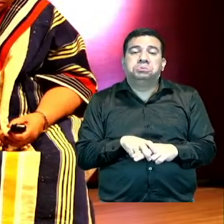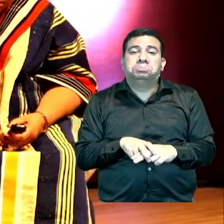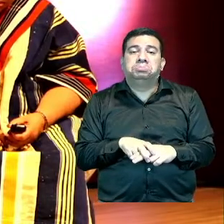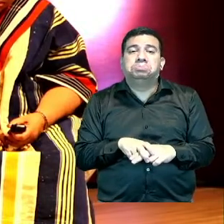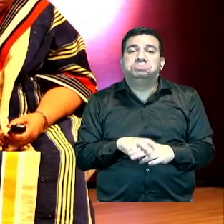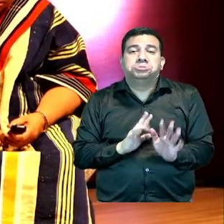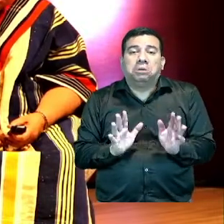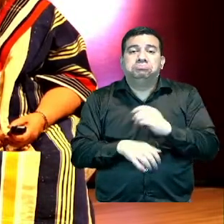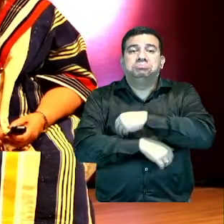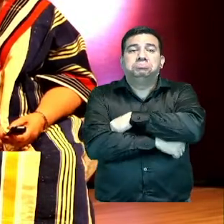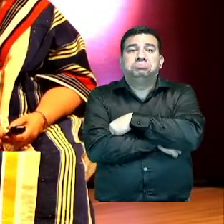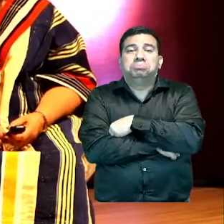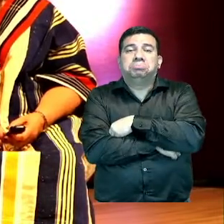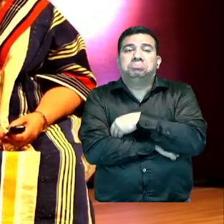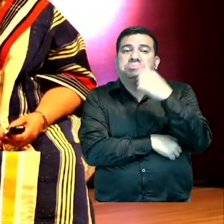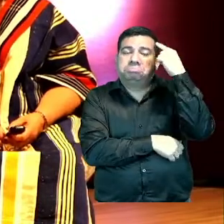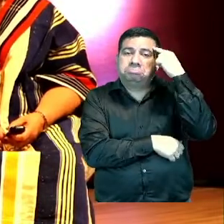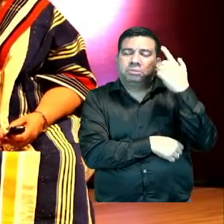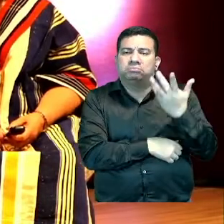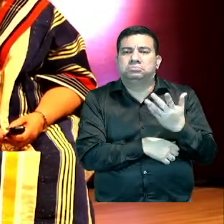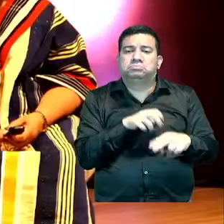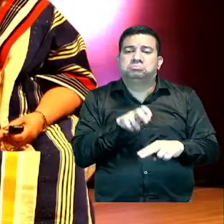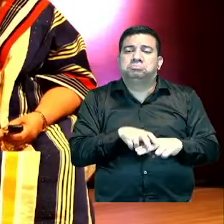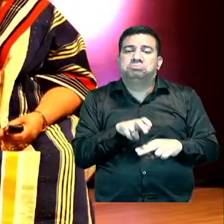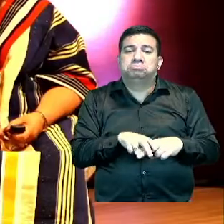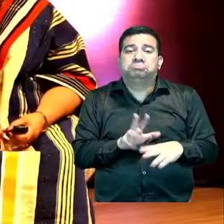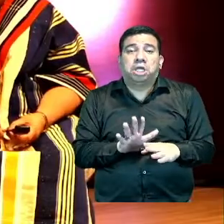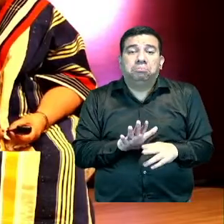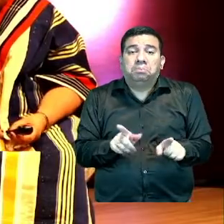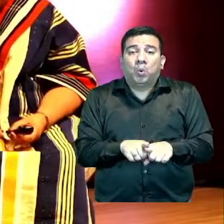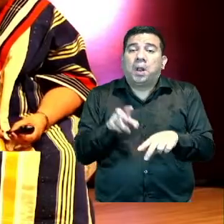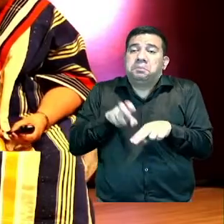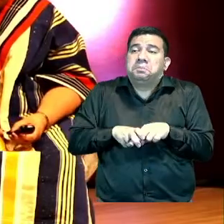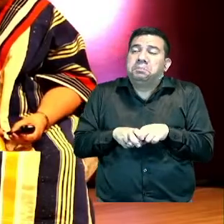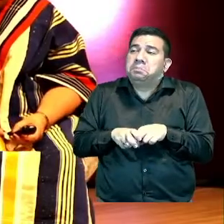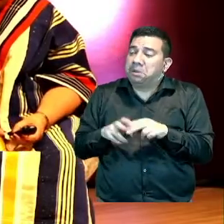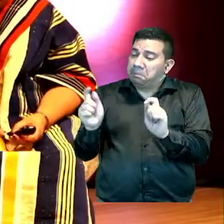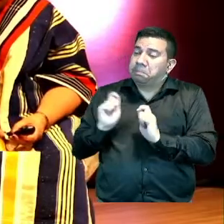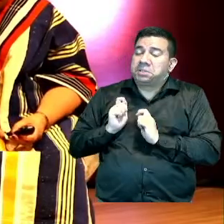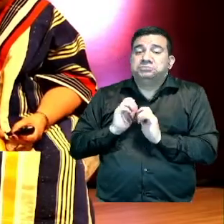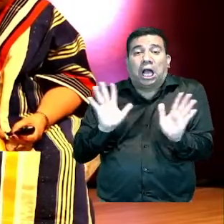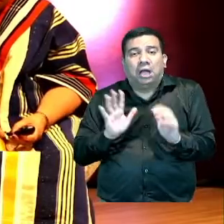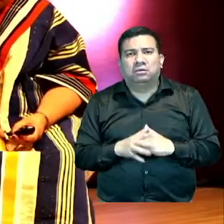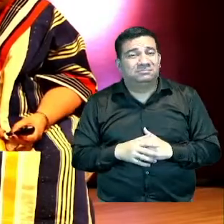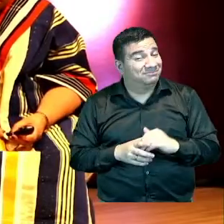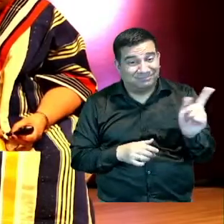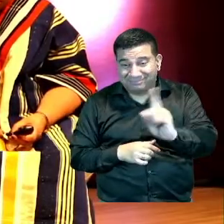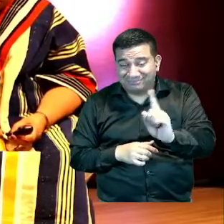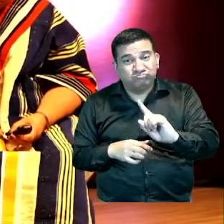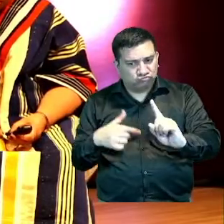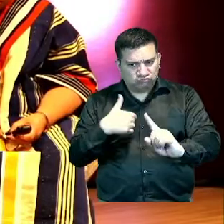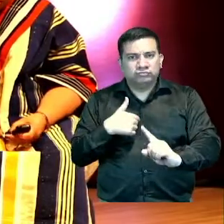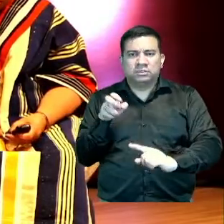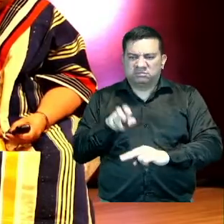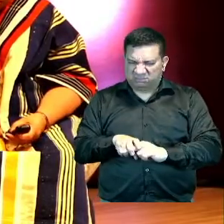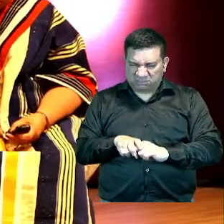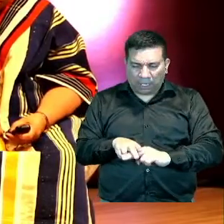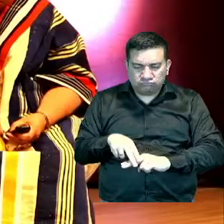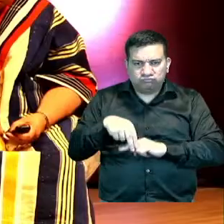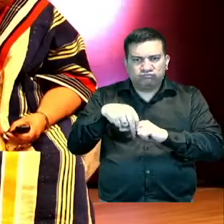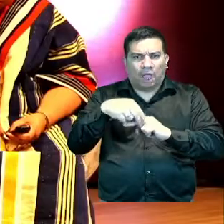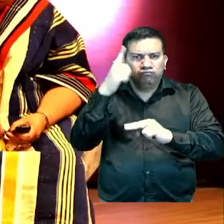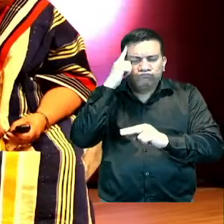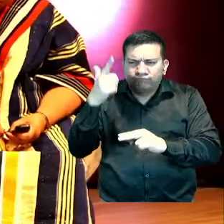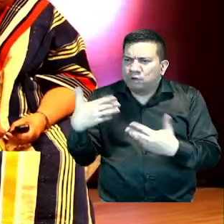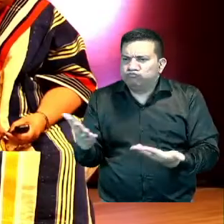chair, not to occupy a position. I'm not interested in that. I came so that from